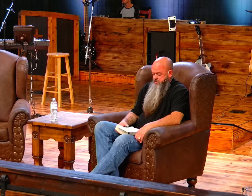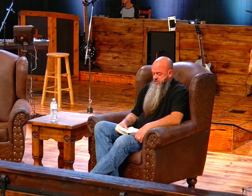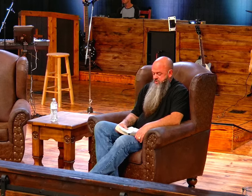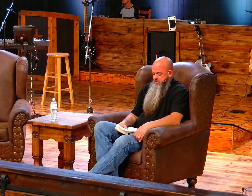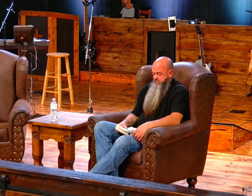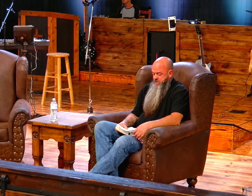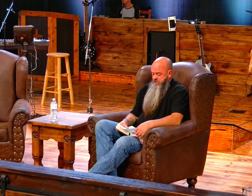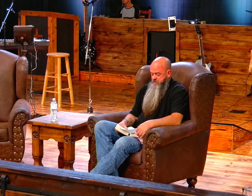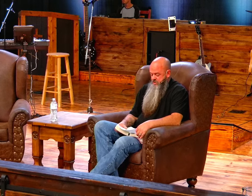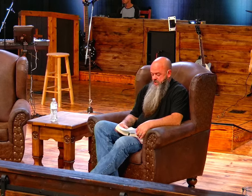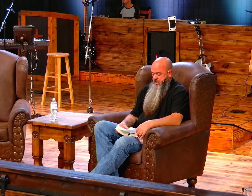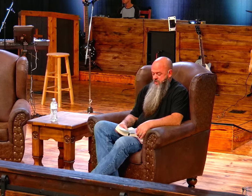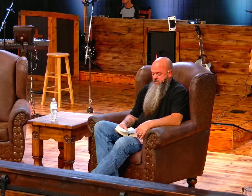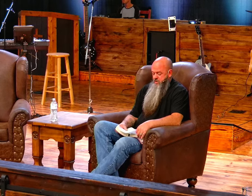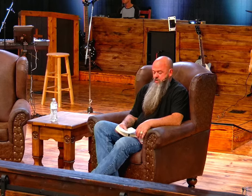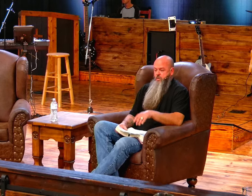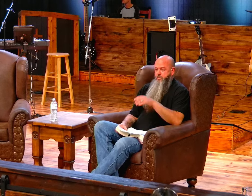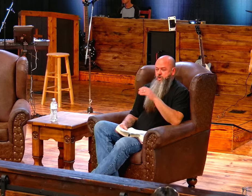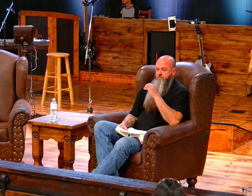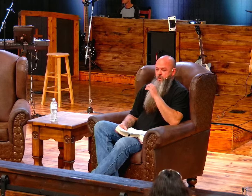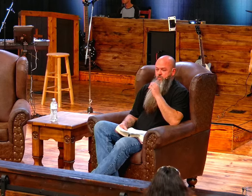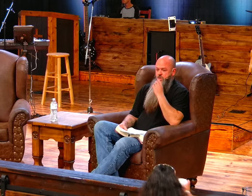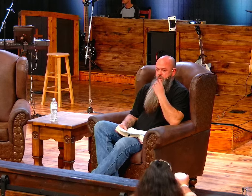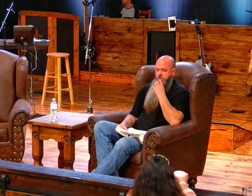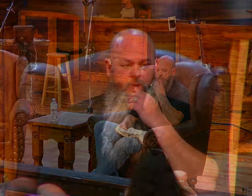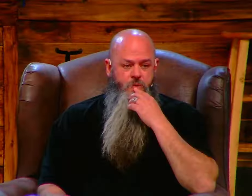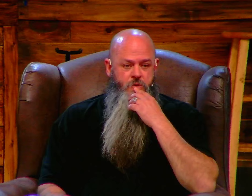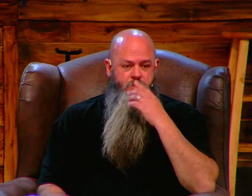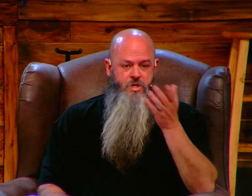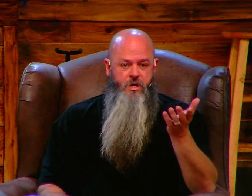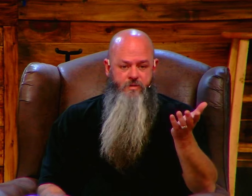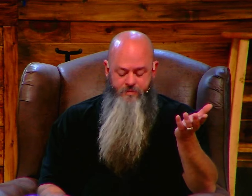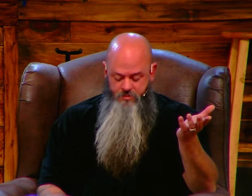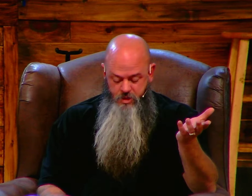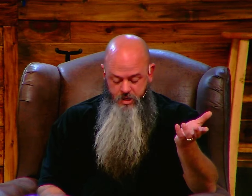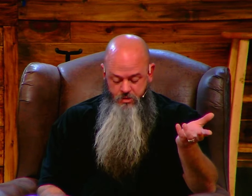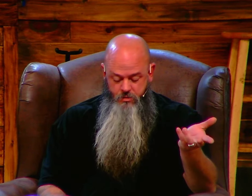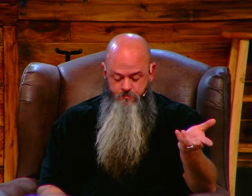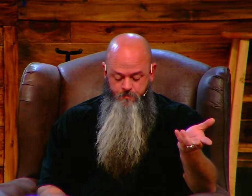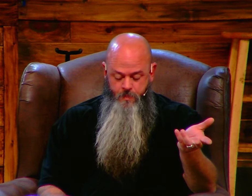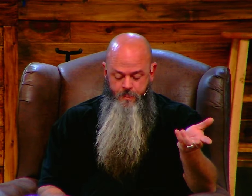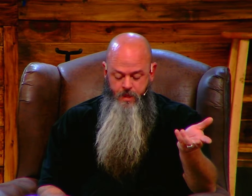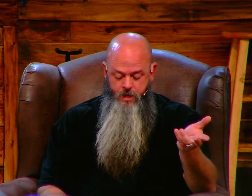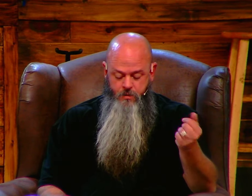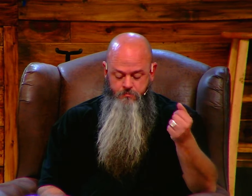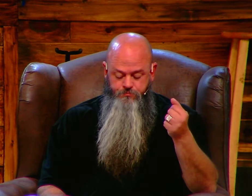emergency and she could not make it today. But if y'all want to look up her stuff later,